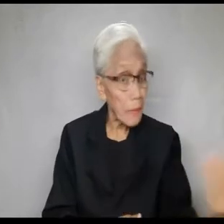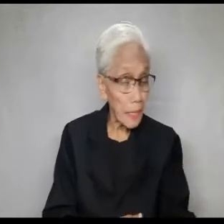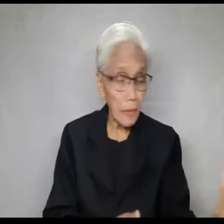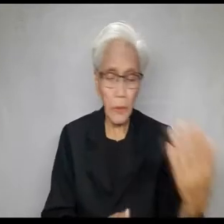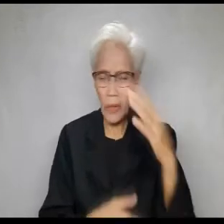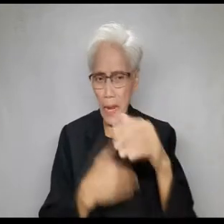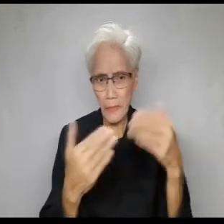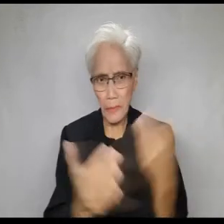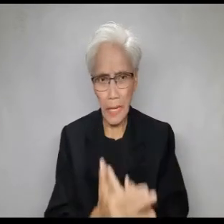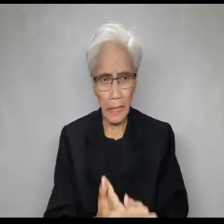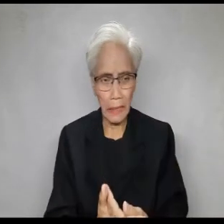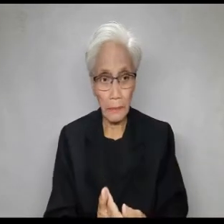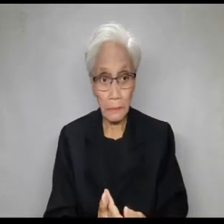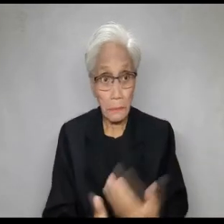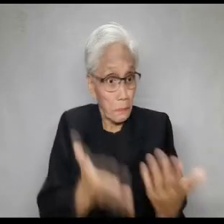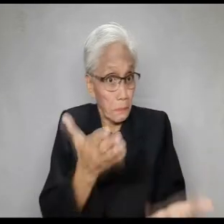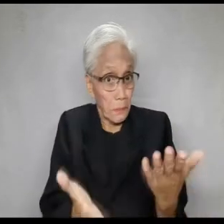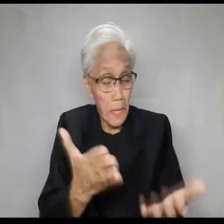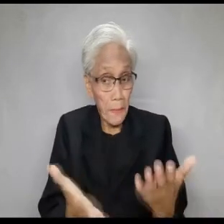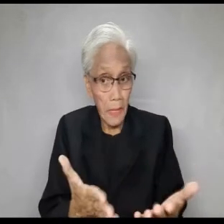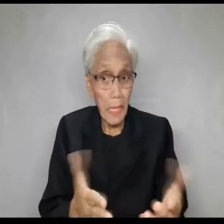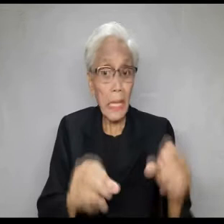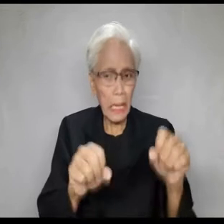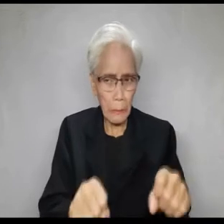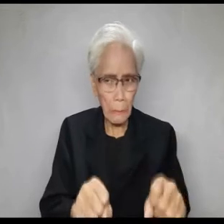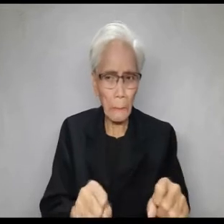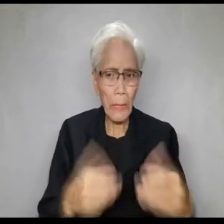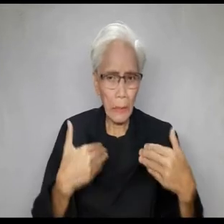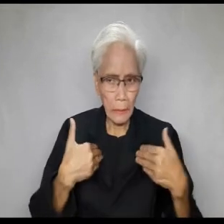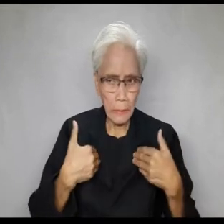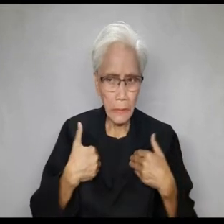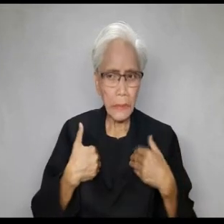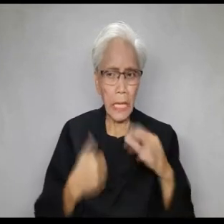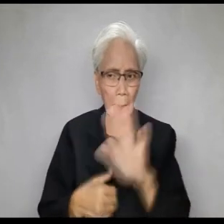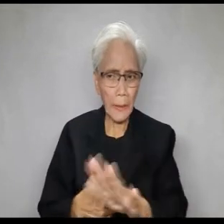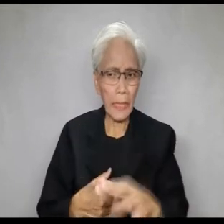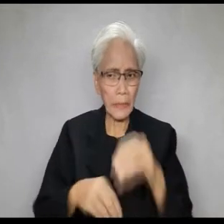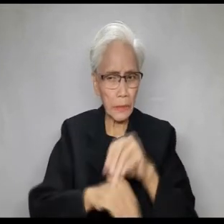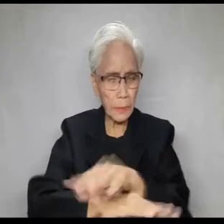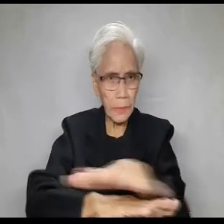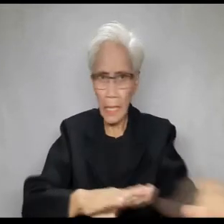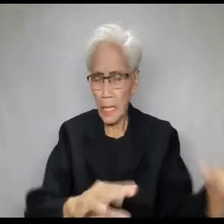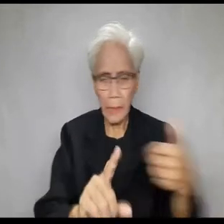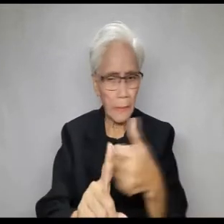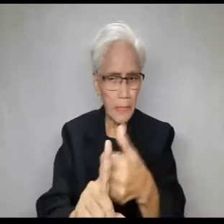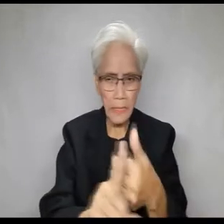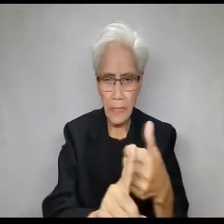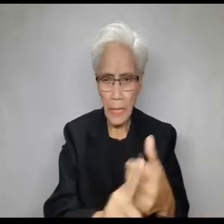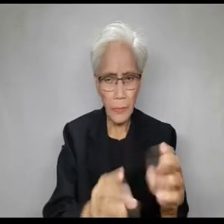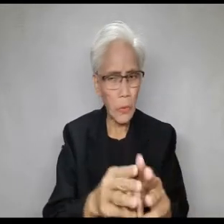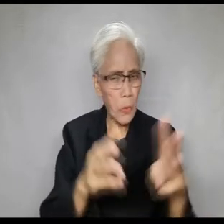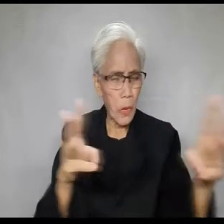anybody or everybody. He or she is spreading herself or himself